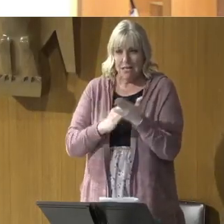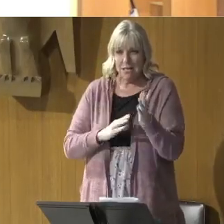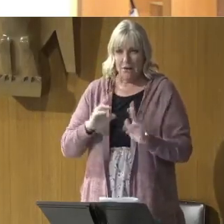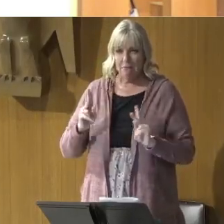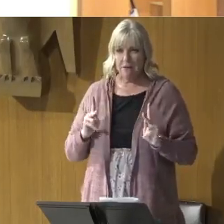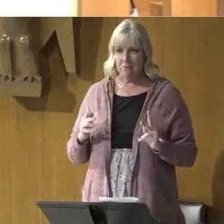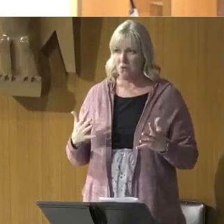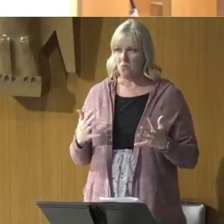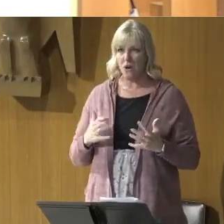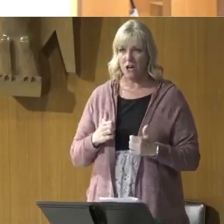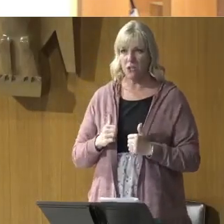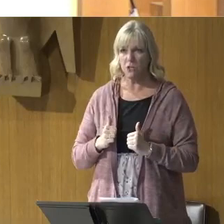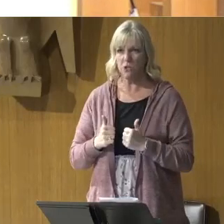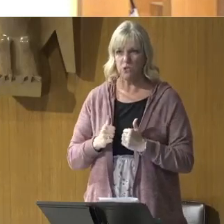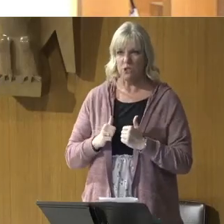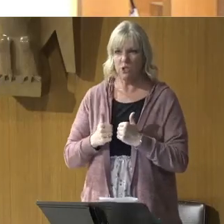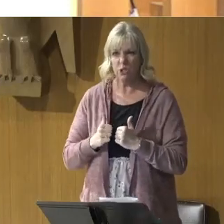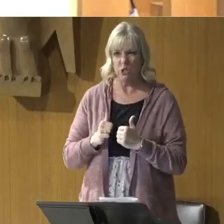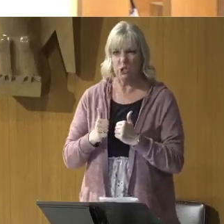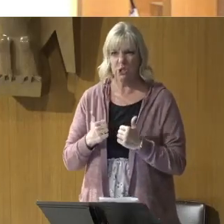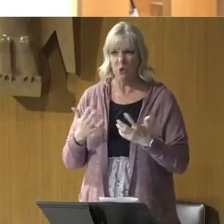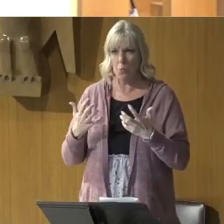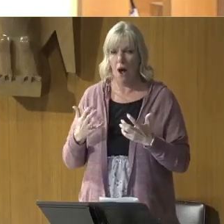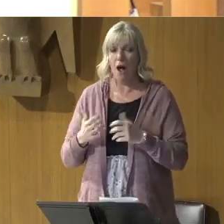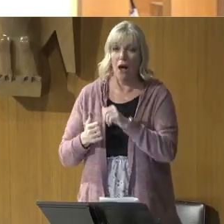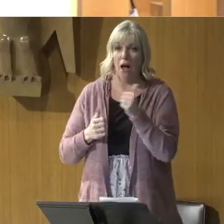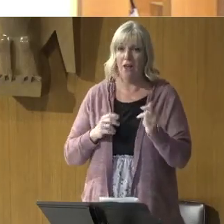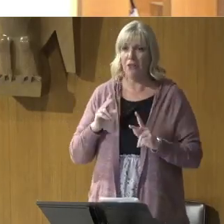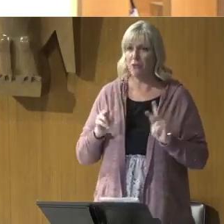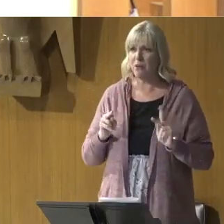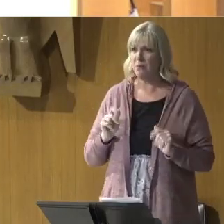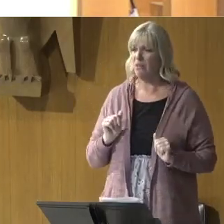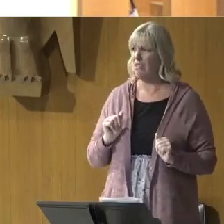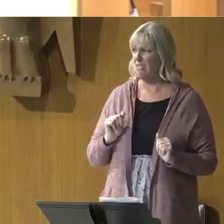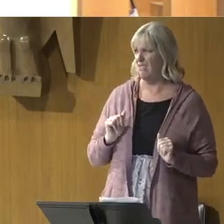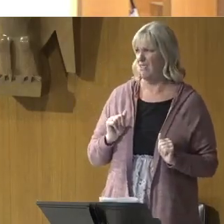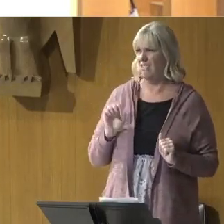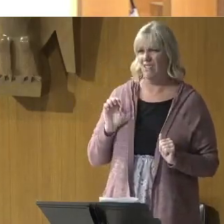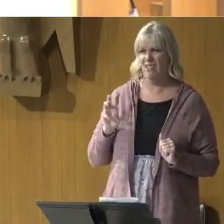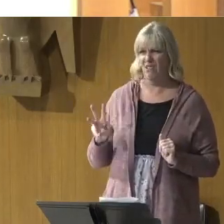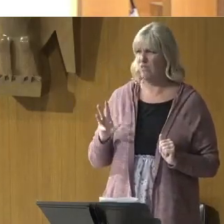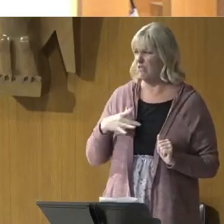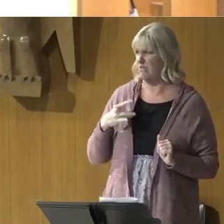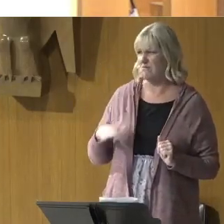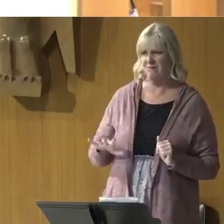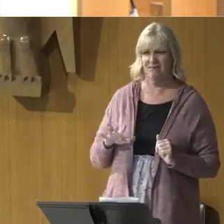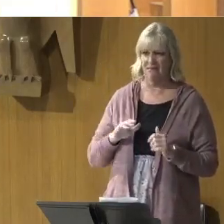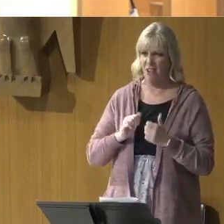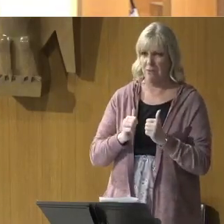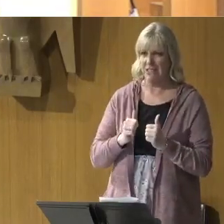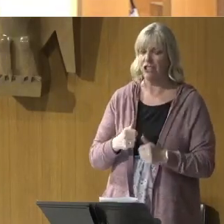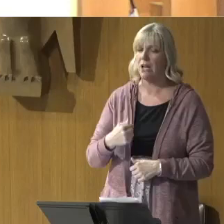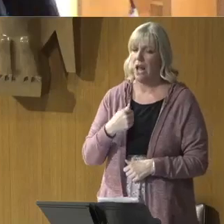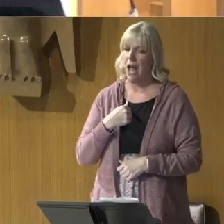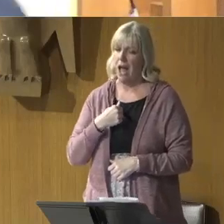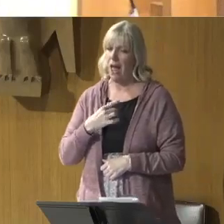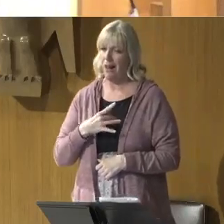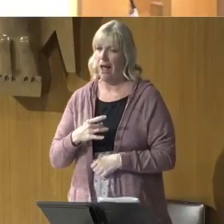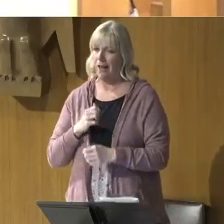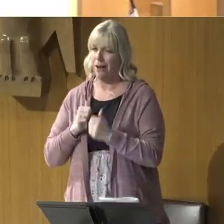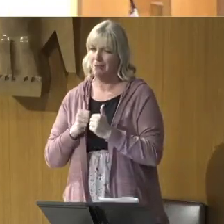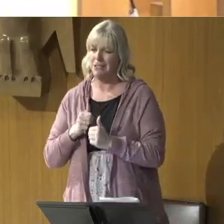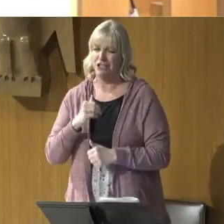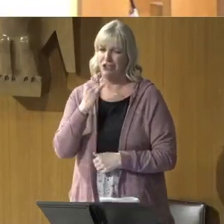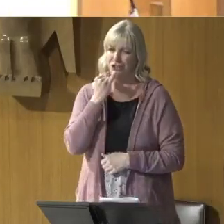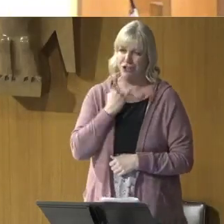everything into a competition, and then those who are actively turned off by competition. I am the former. Jen